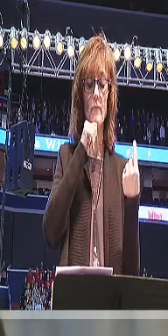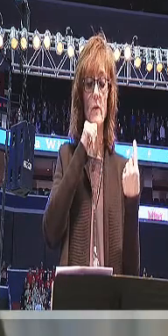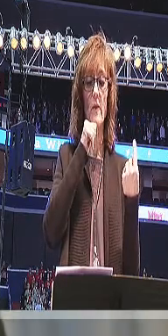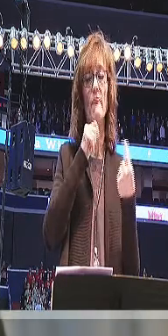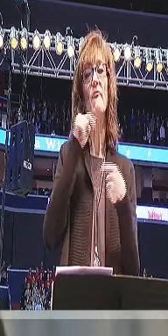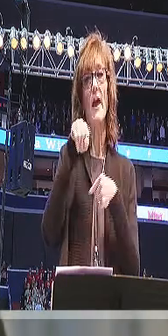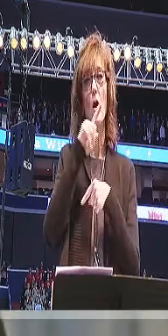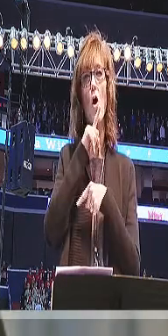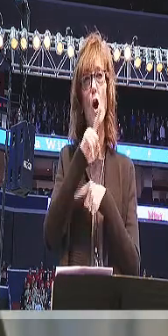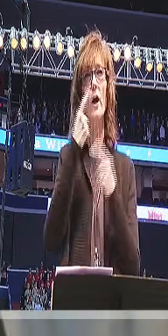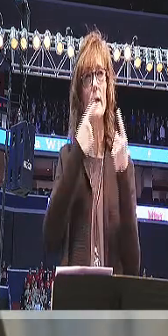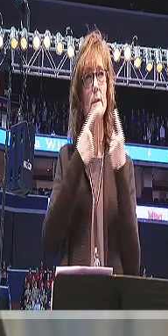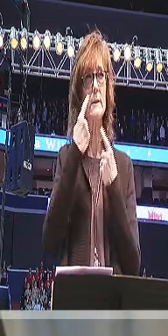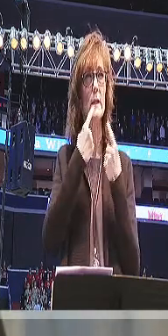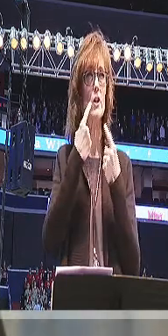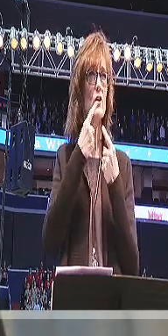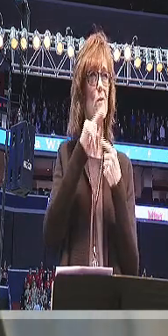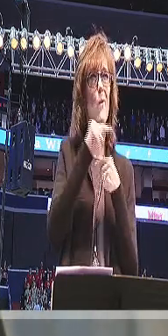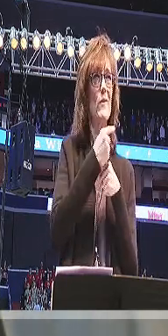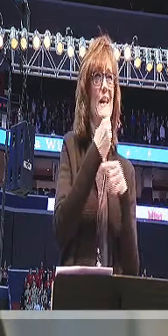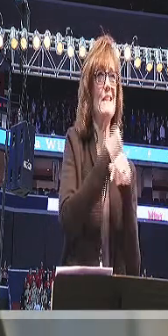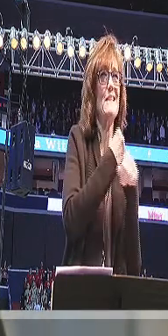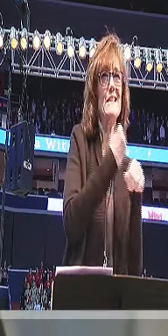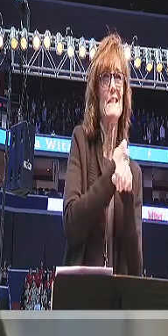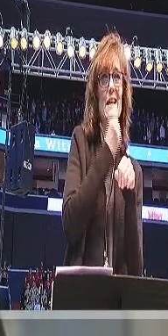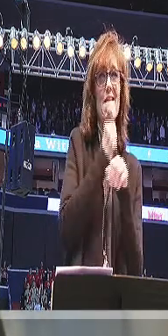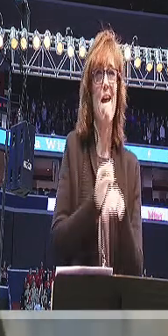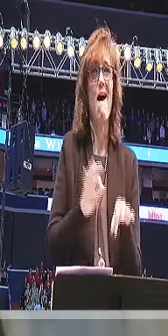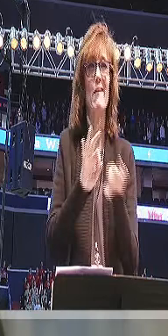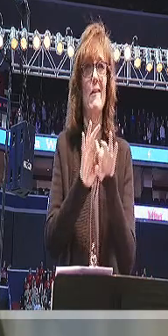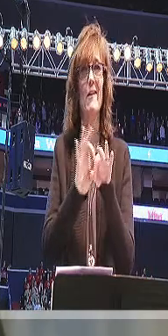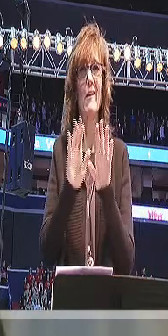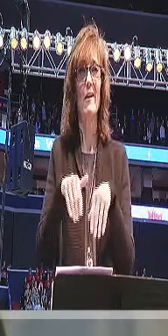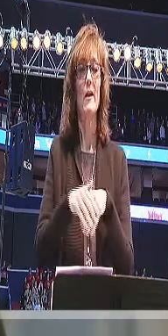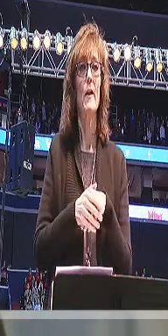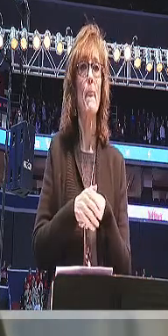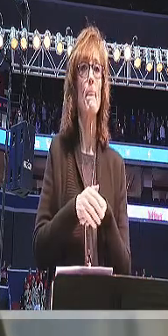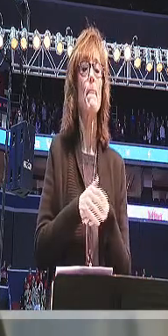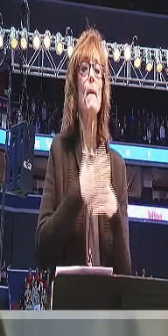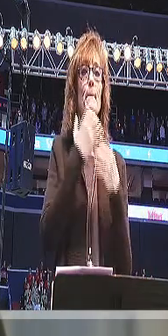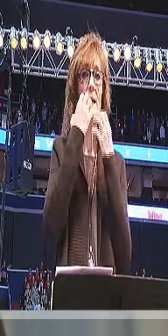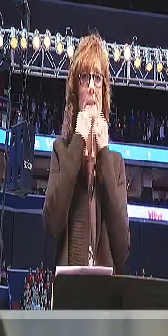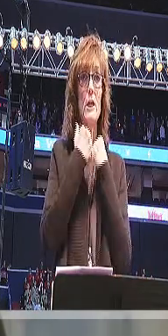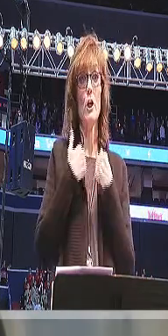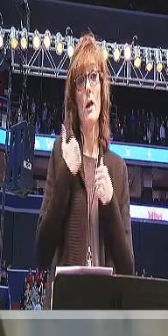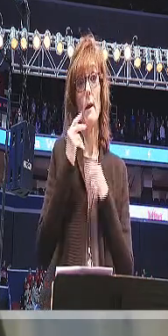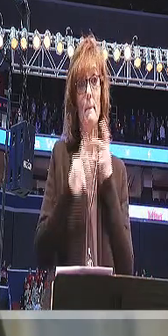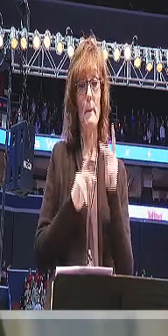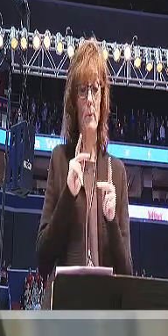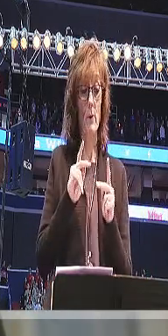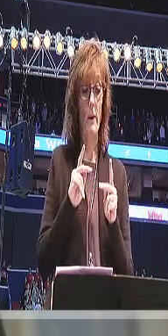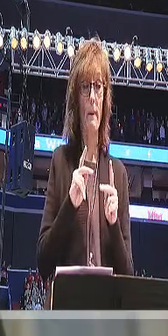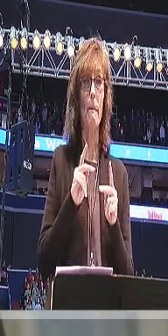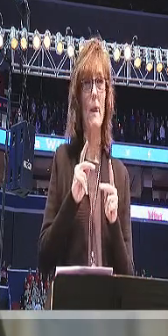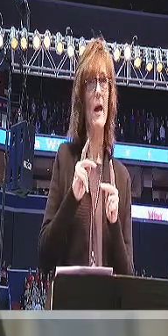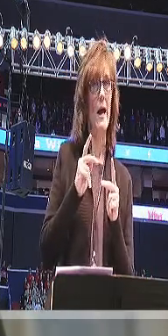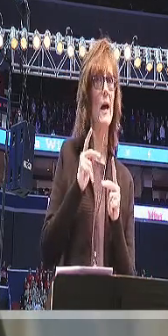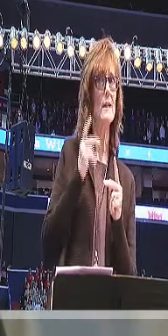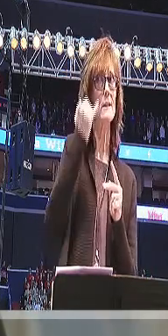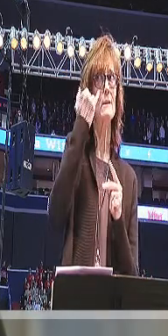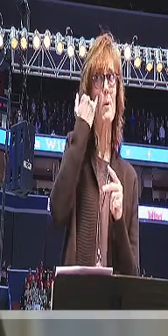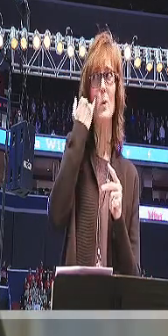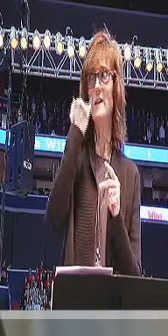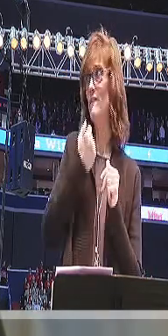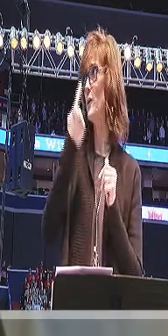a statistic." End of quote. Dear young people, I suppose everybody is young today,